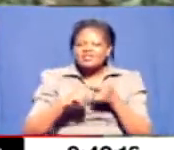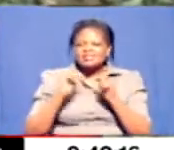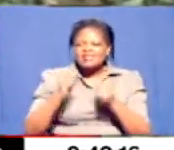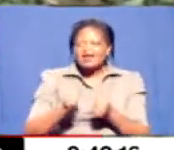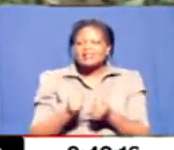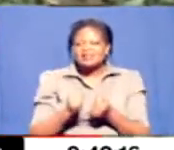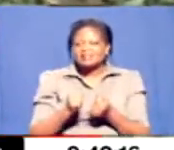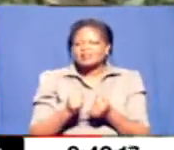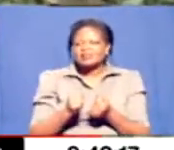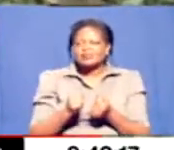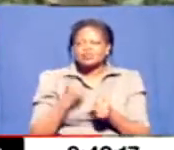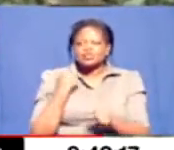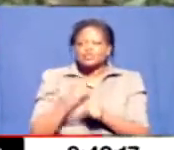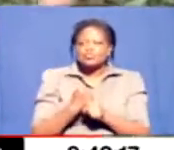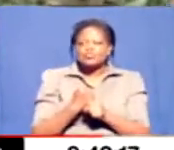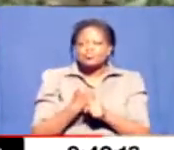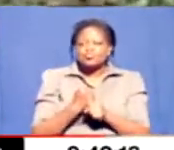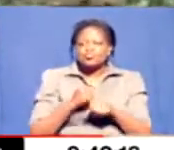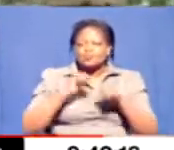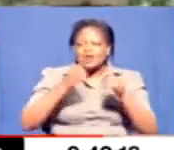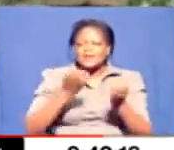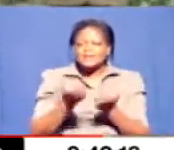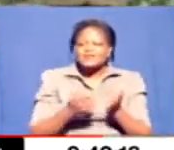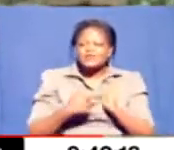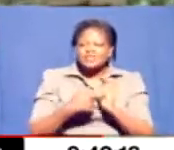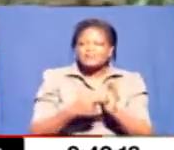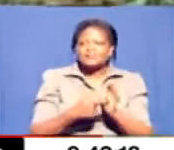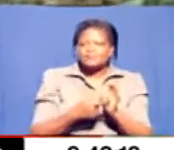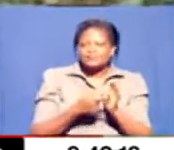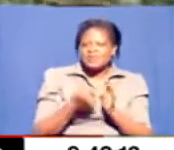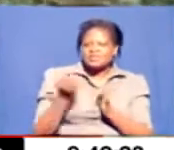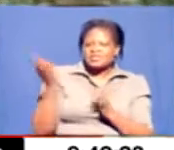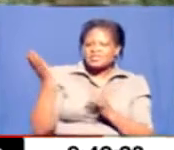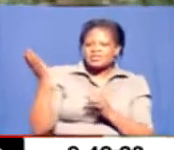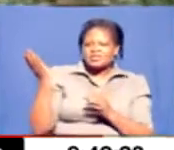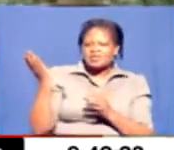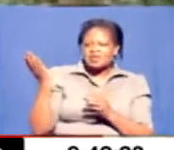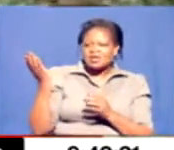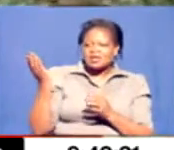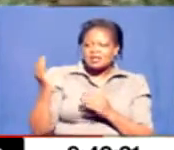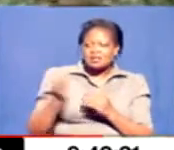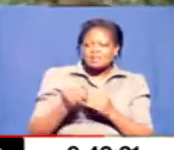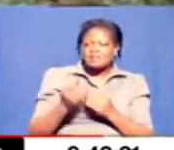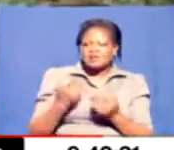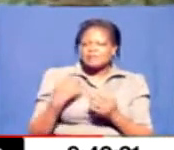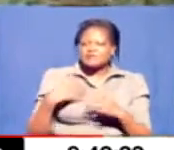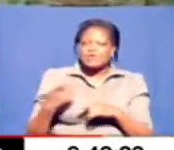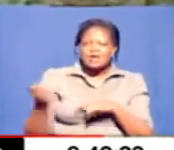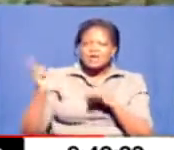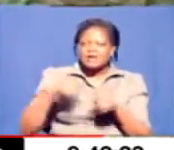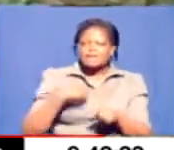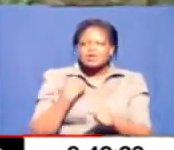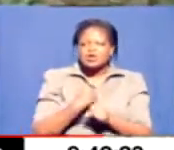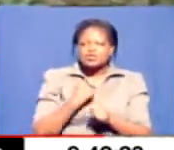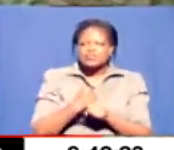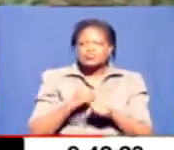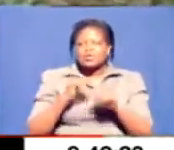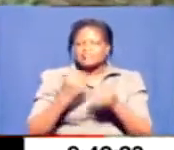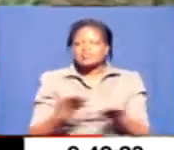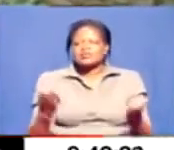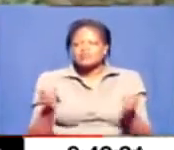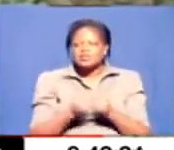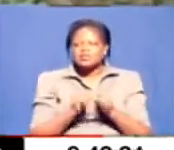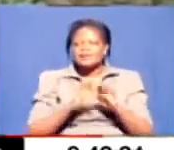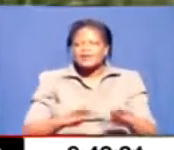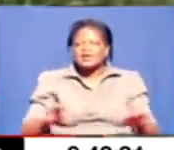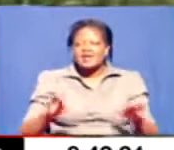do agribusiness, umeona mtu, like, hapa kwa malishambani. Somebody comes and take the agricultural product to the market. So that is